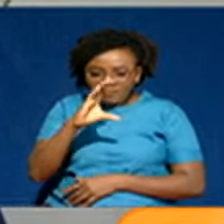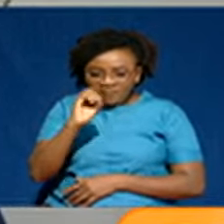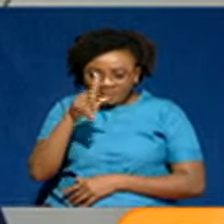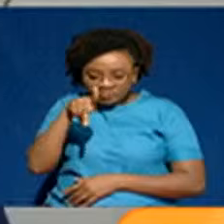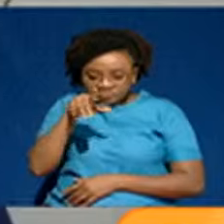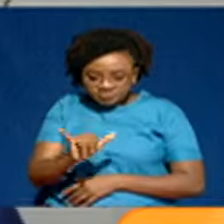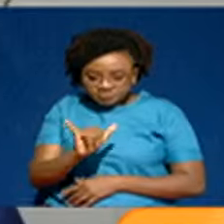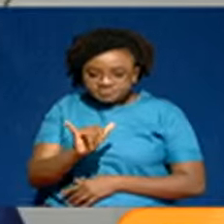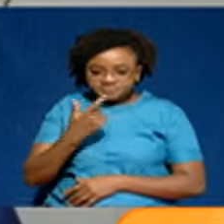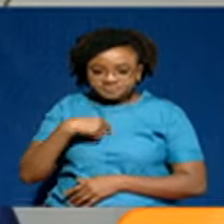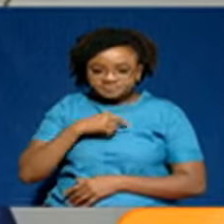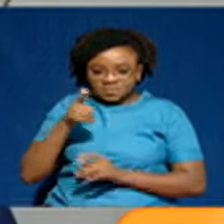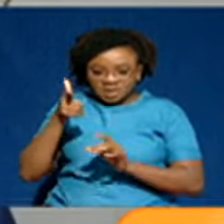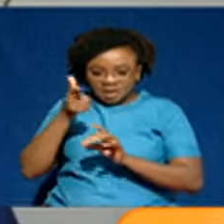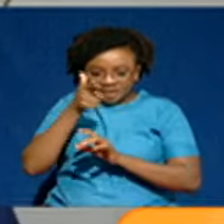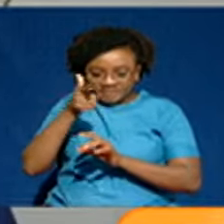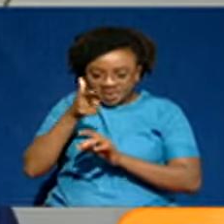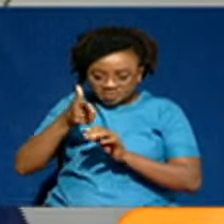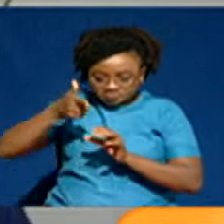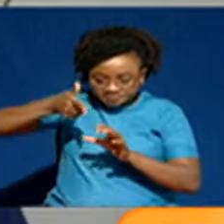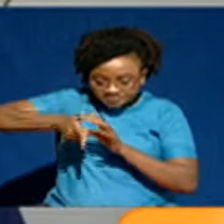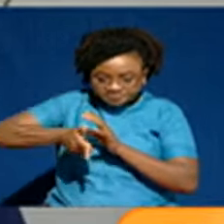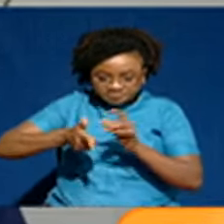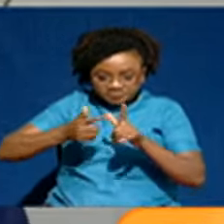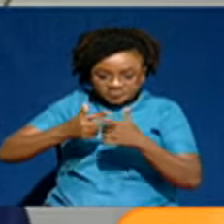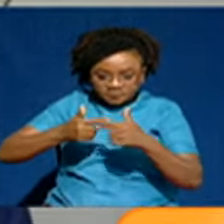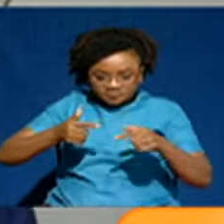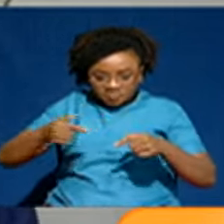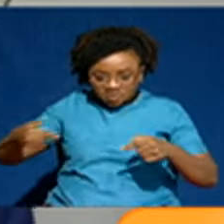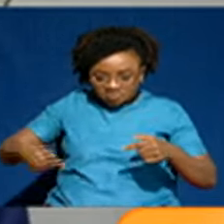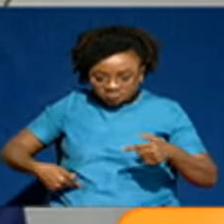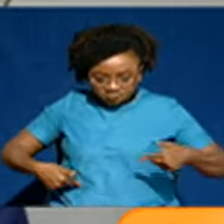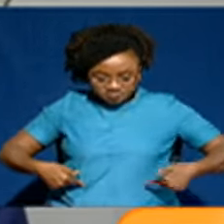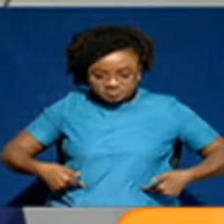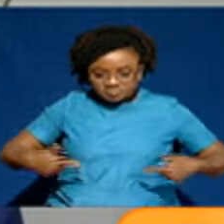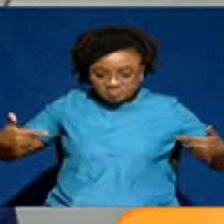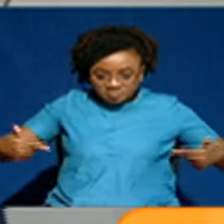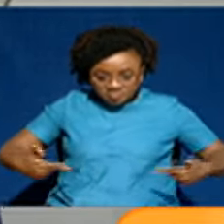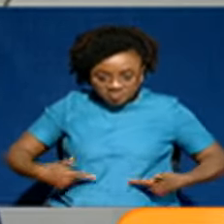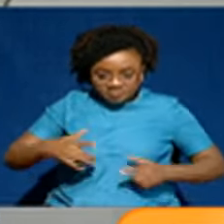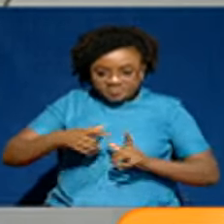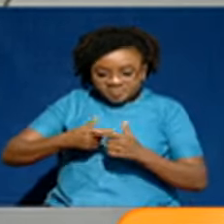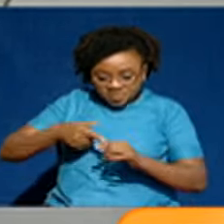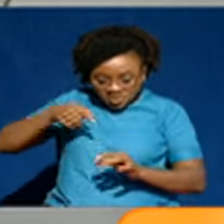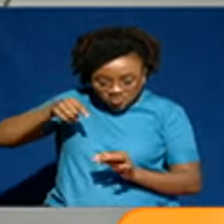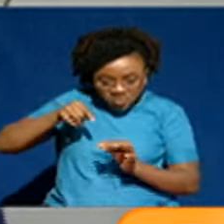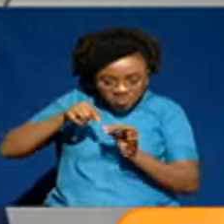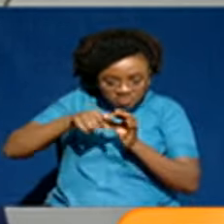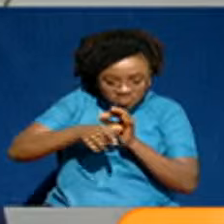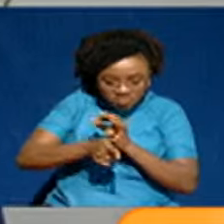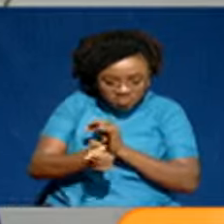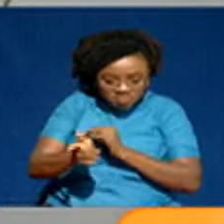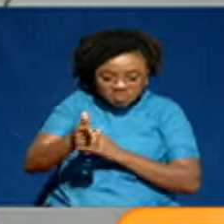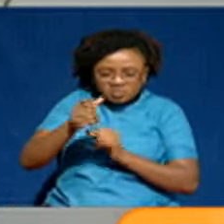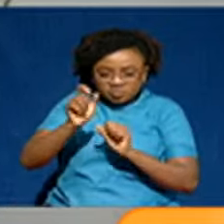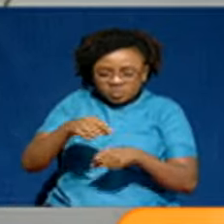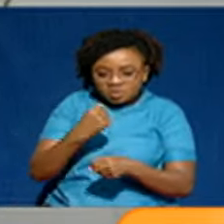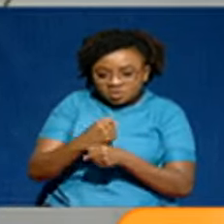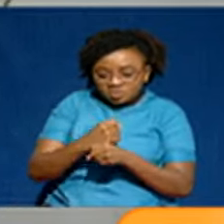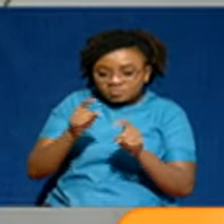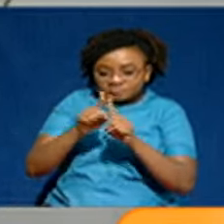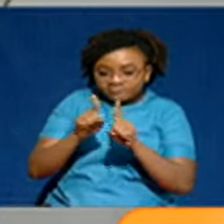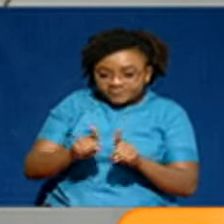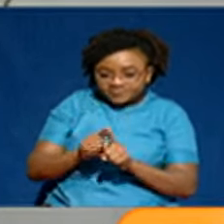we introduce a camera and then two small tiny incisions to introduce our instrument for us to be able to operate. The advantage of